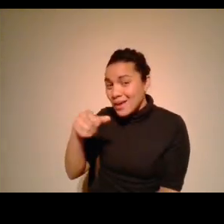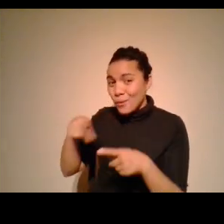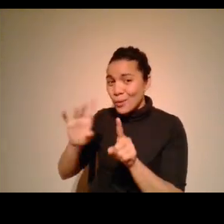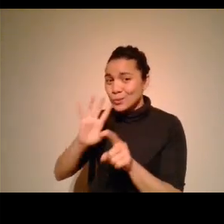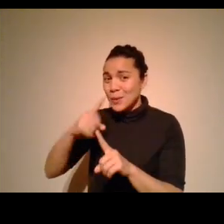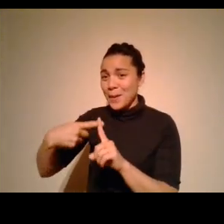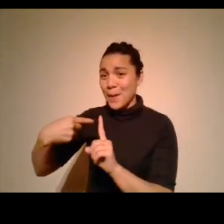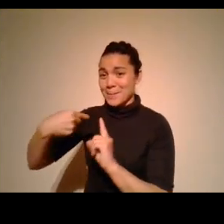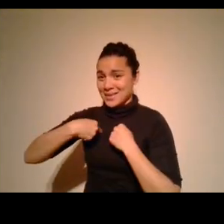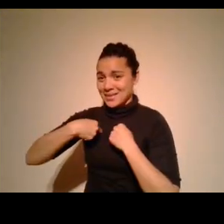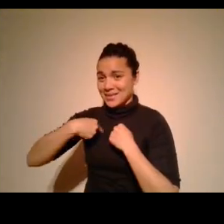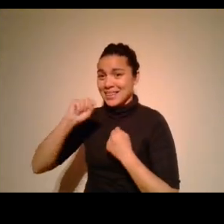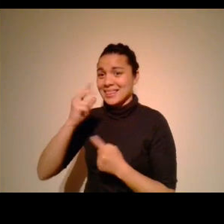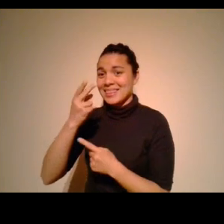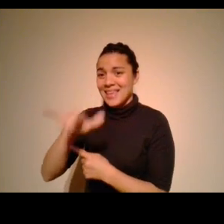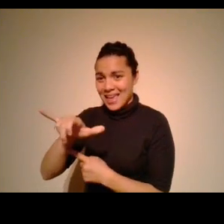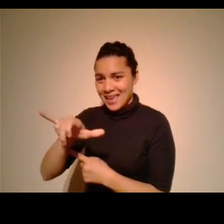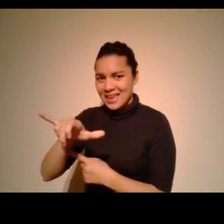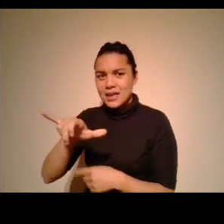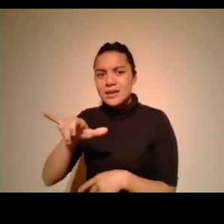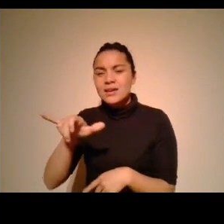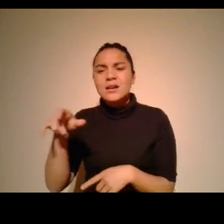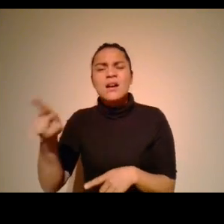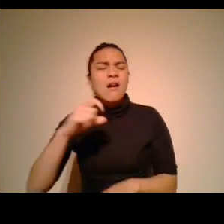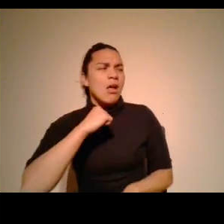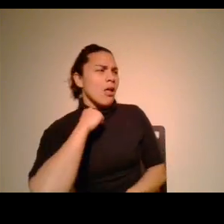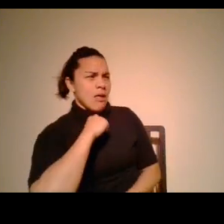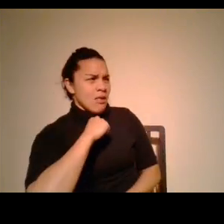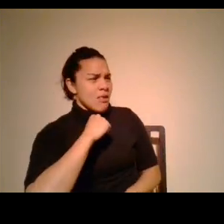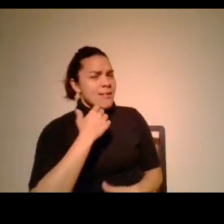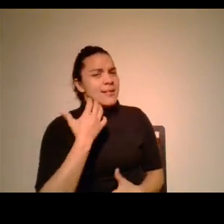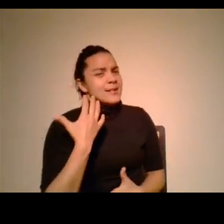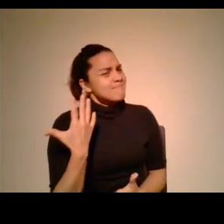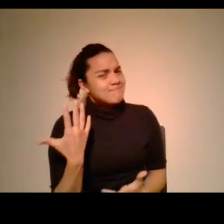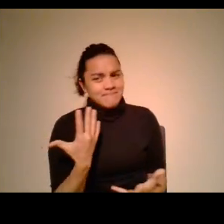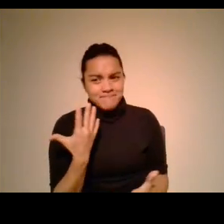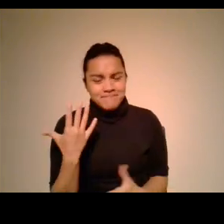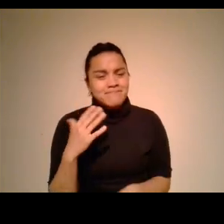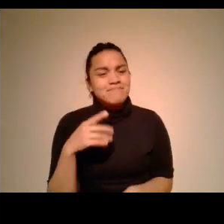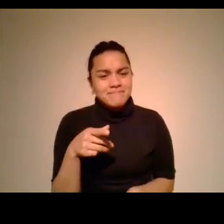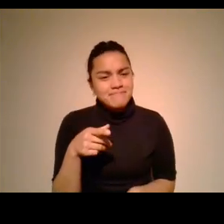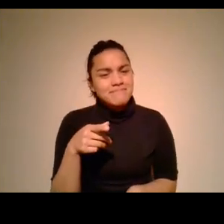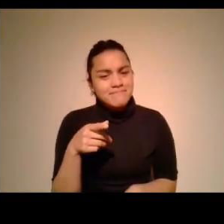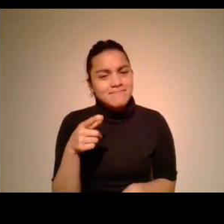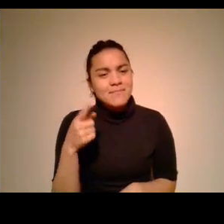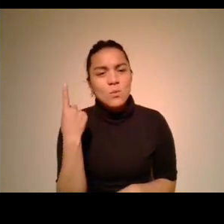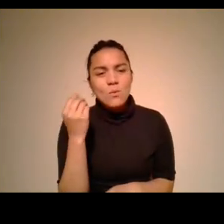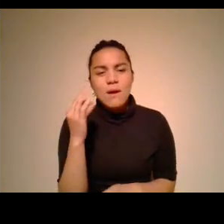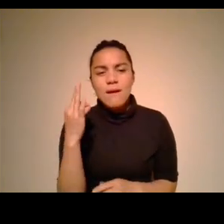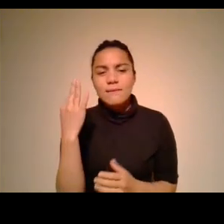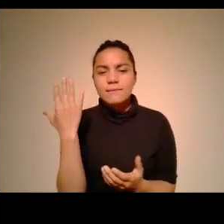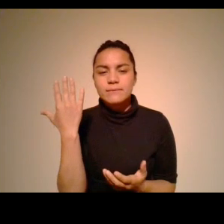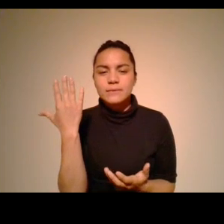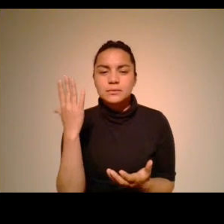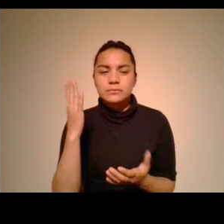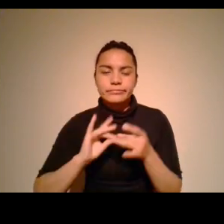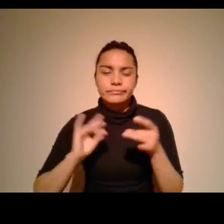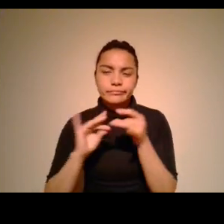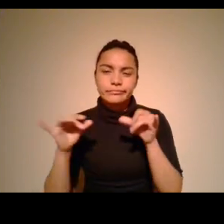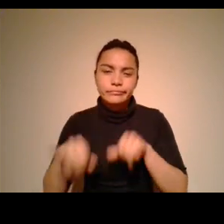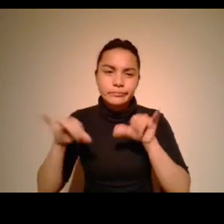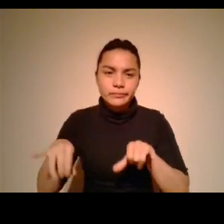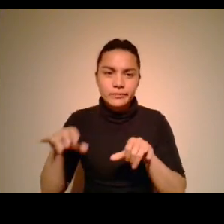I sort of encountered a lot of resistance about that. And one of the things that you hear, especially if singular they is